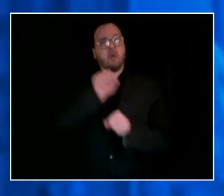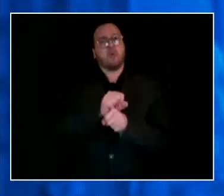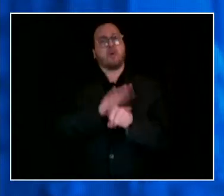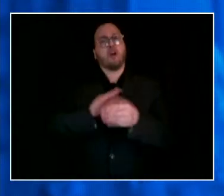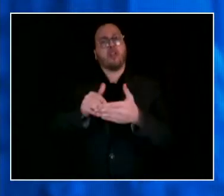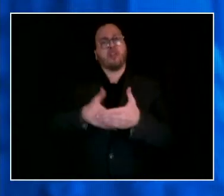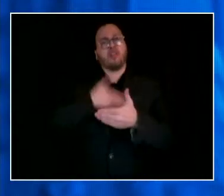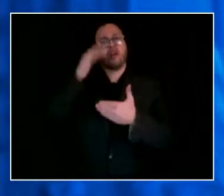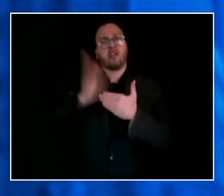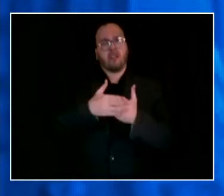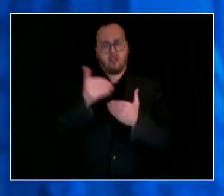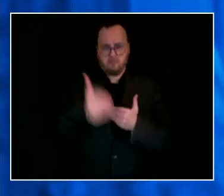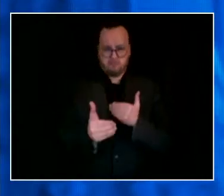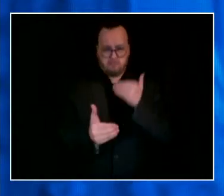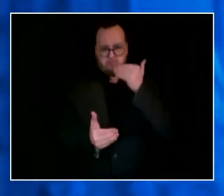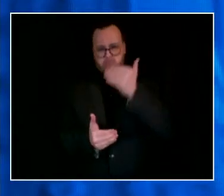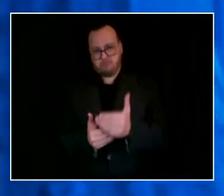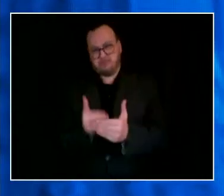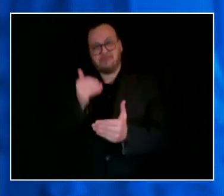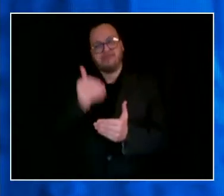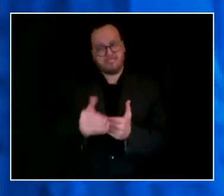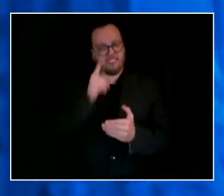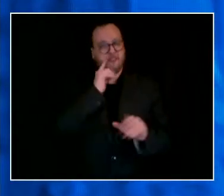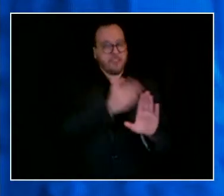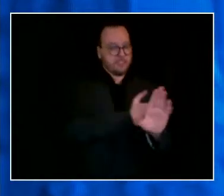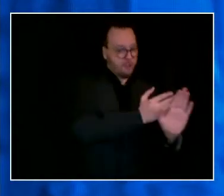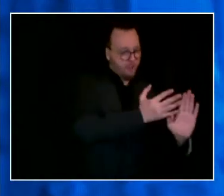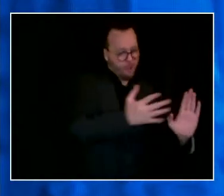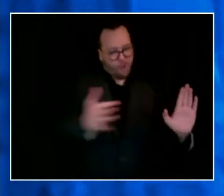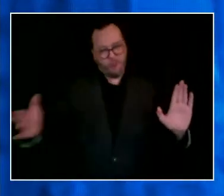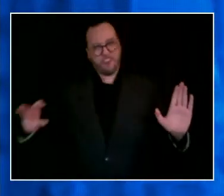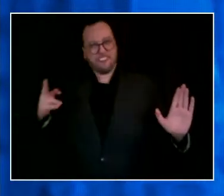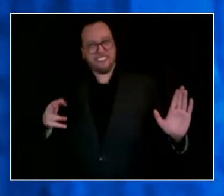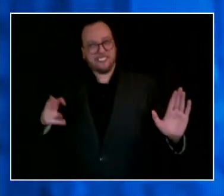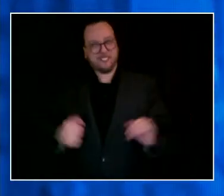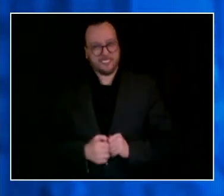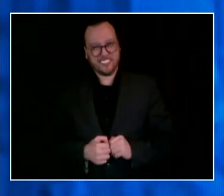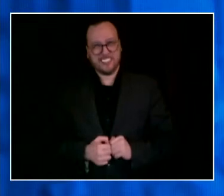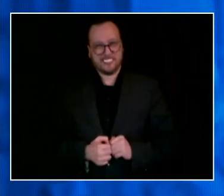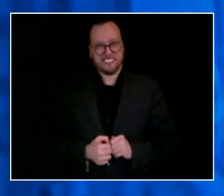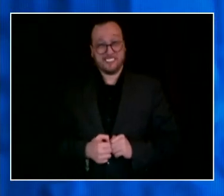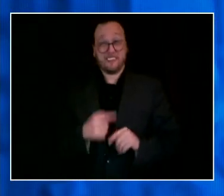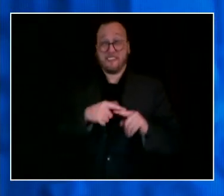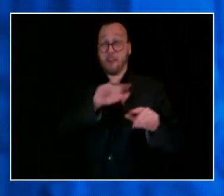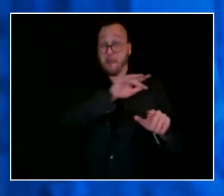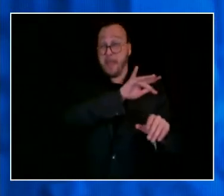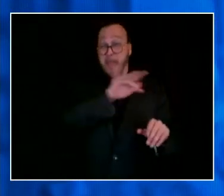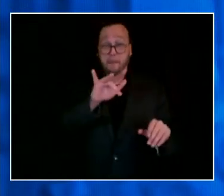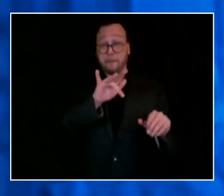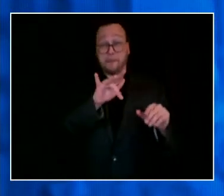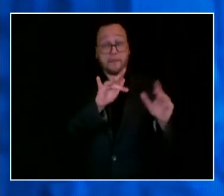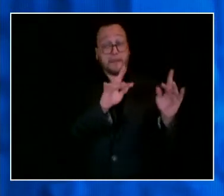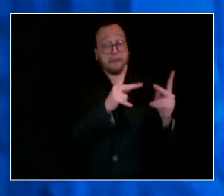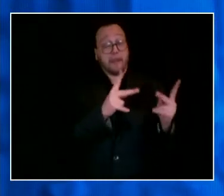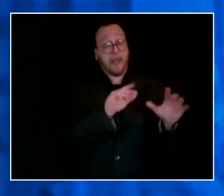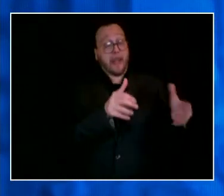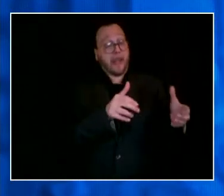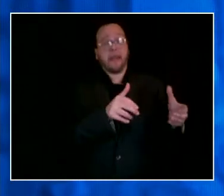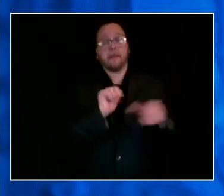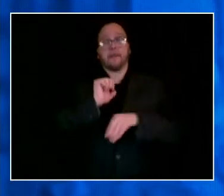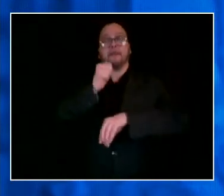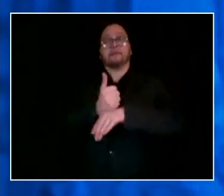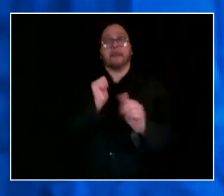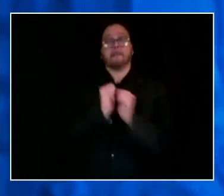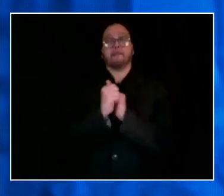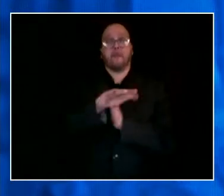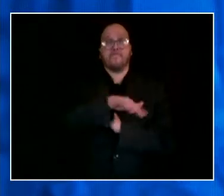chapter in this long history. Out of an empty cavern, we'll build sports fields for our children,